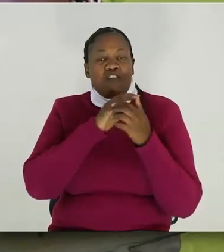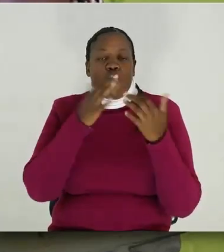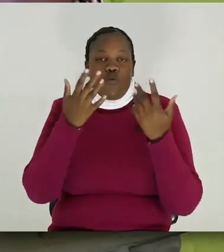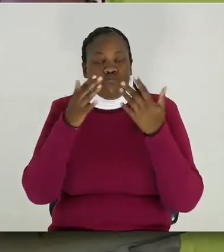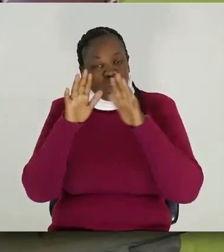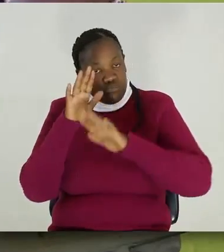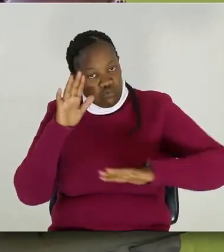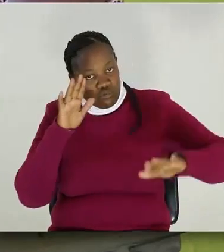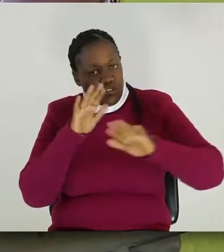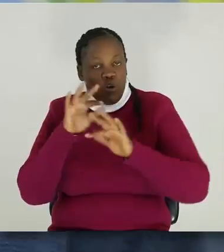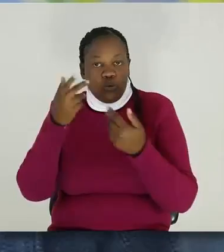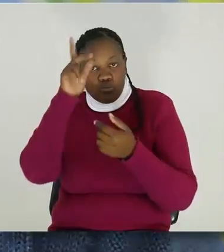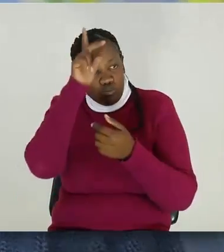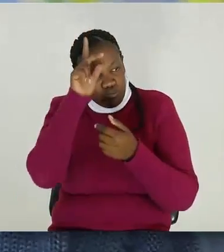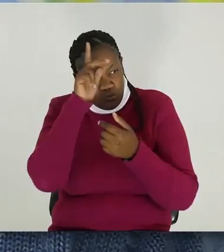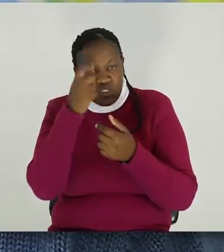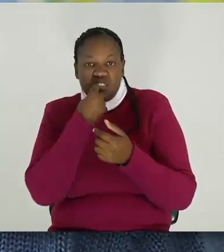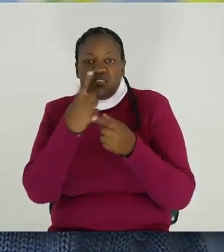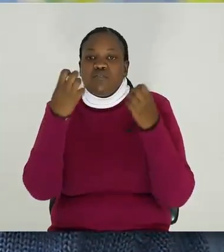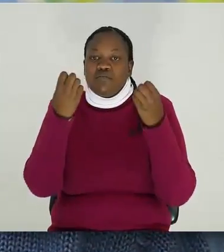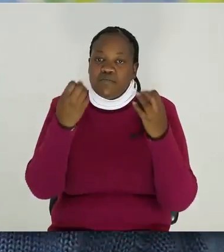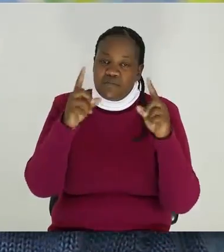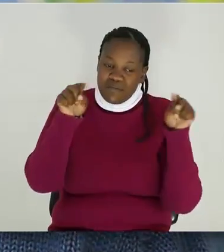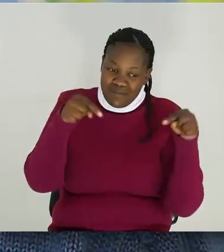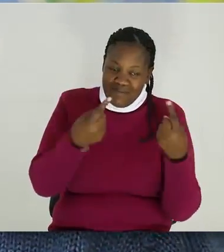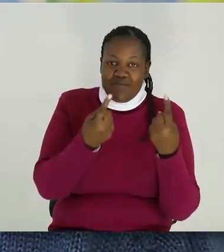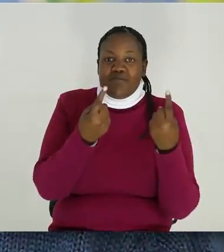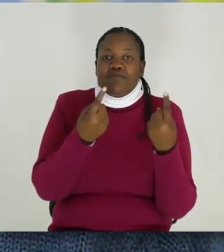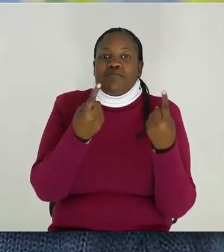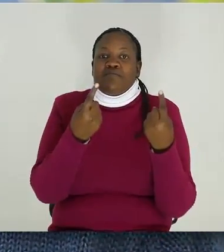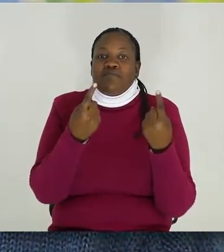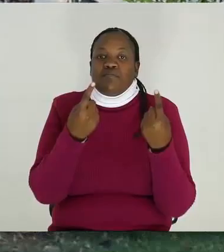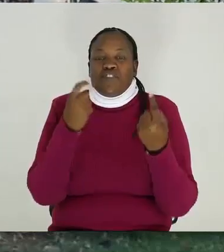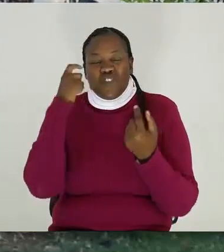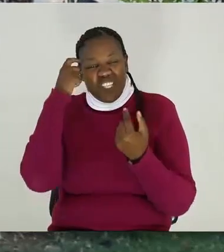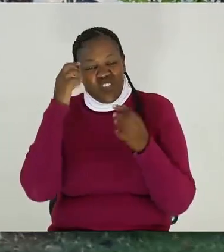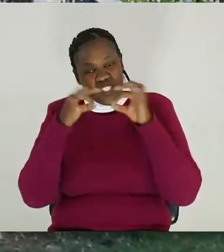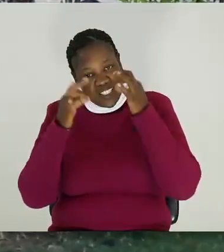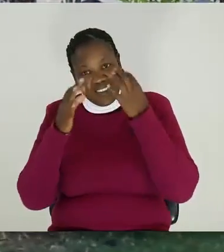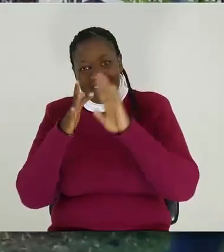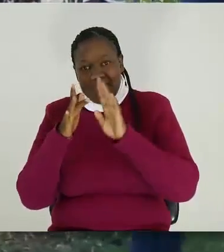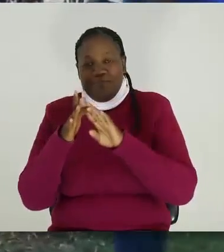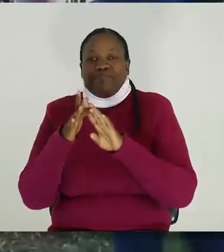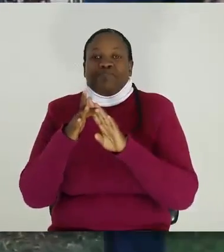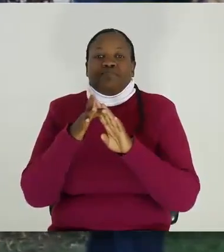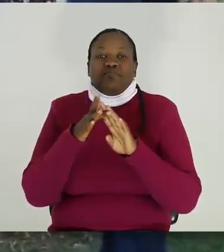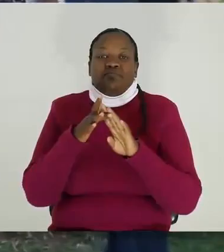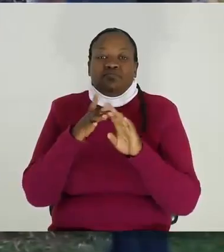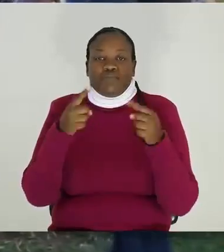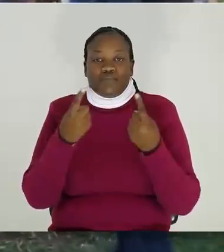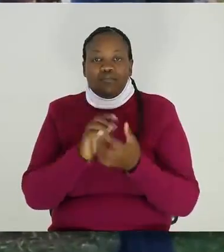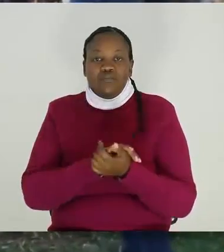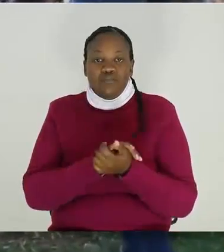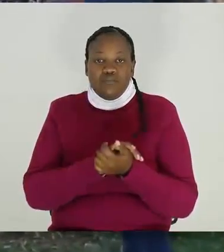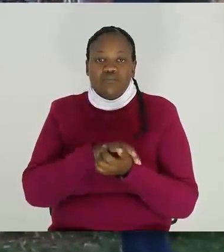poem or song. What else is there though? Well, there's the epic. The epic is a very long poem